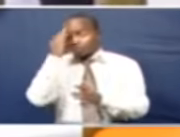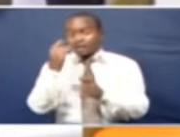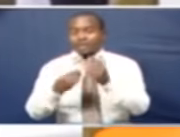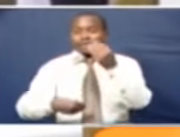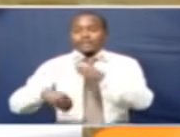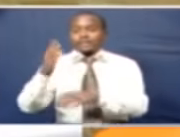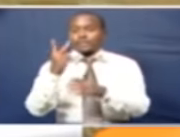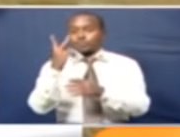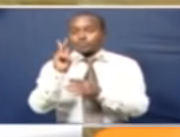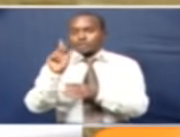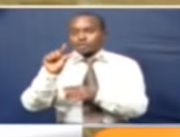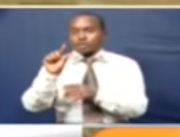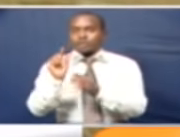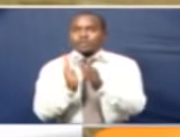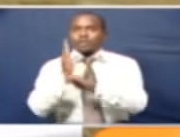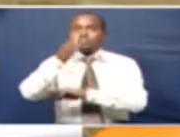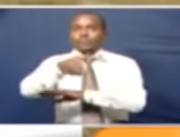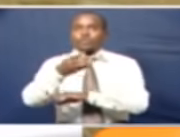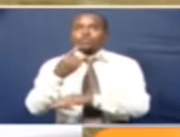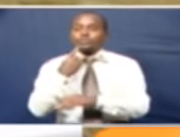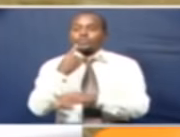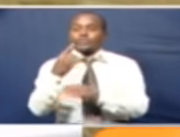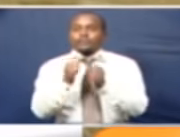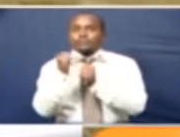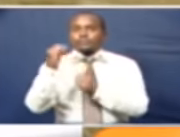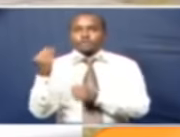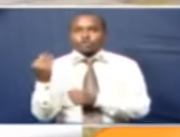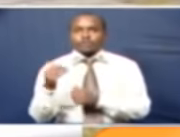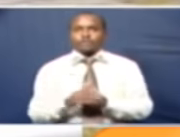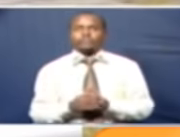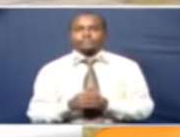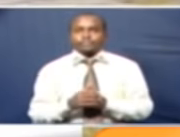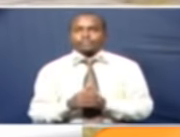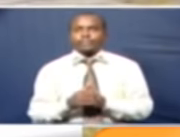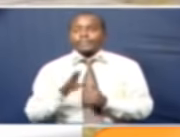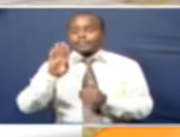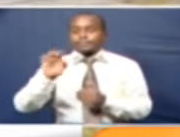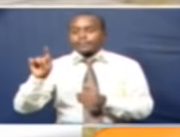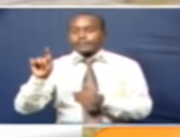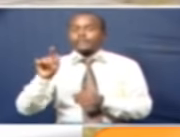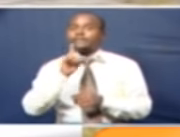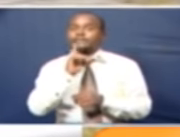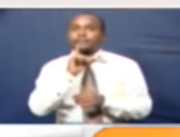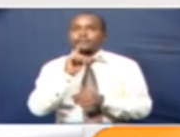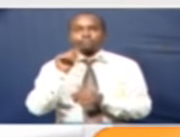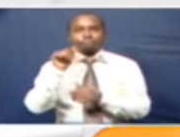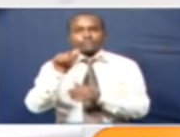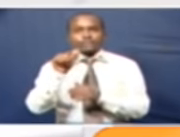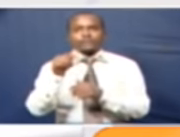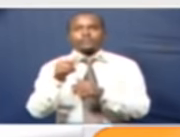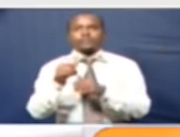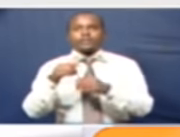packet of unga beyond 115 shillings. Bett says they will monitor the situation to